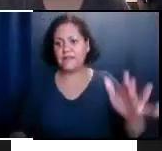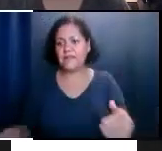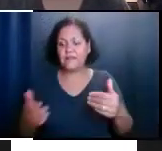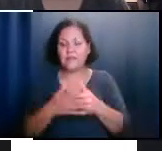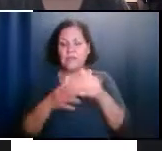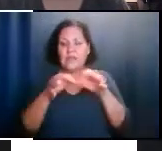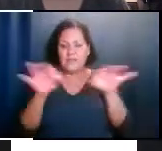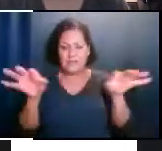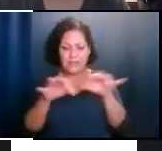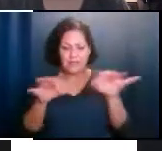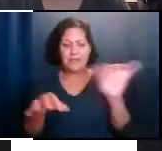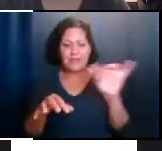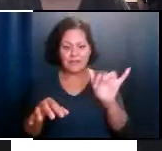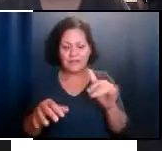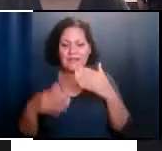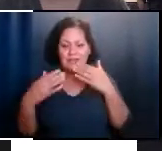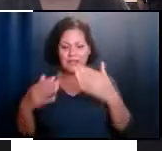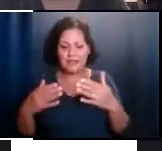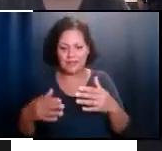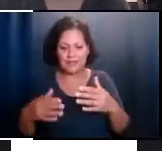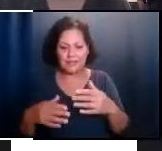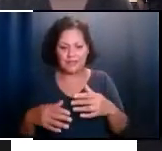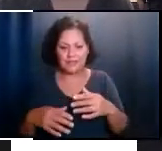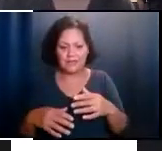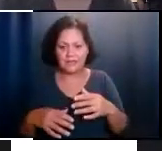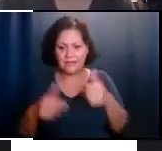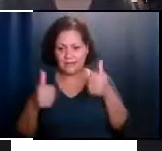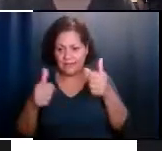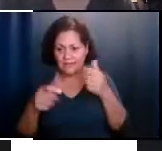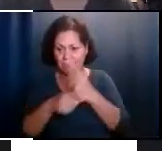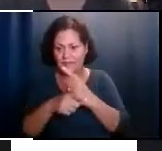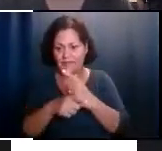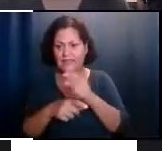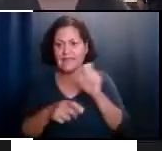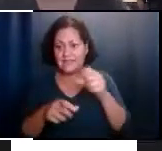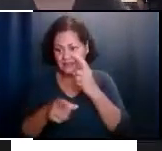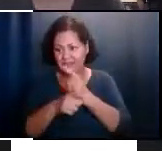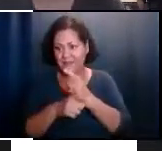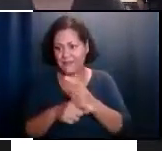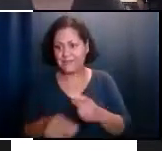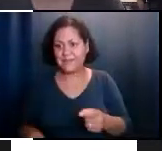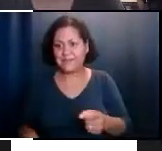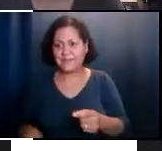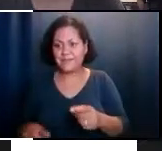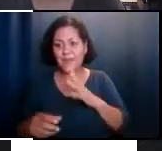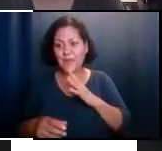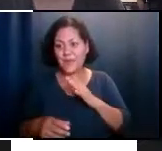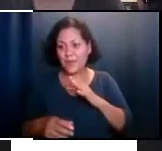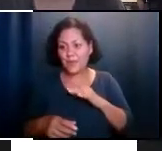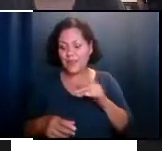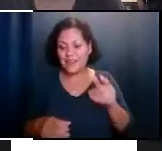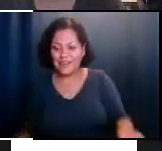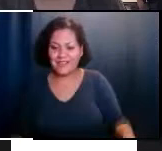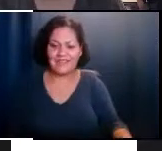is showing up as well. Is that right, Anna? That is very correct. Great, very cool. You guys are on